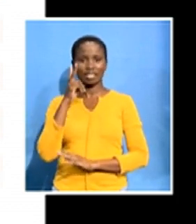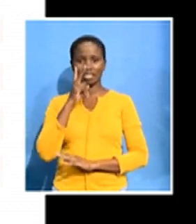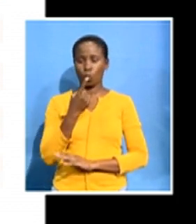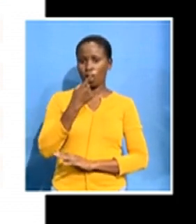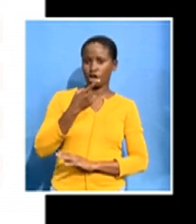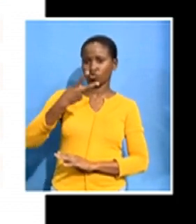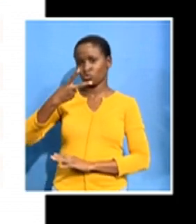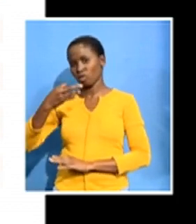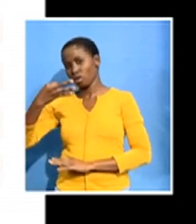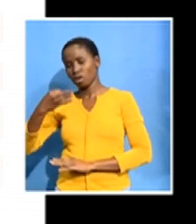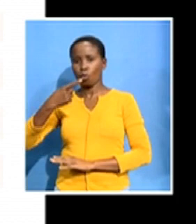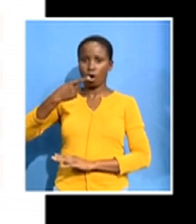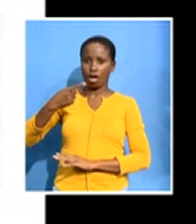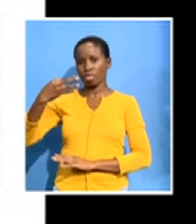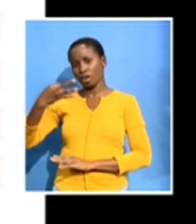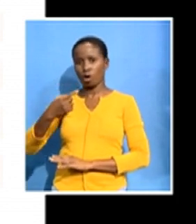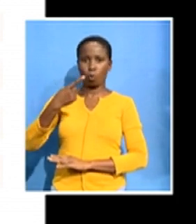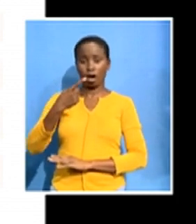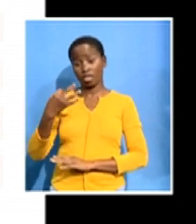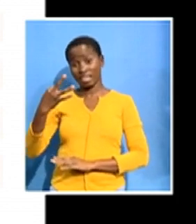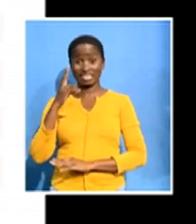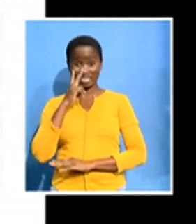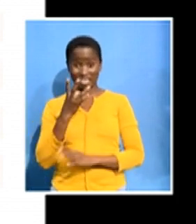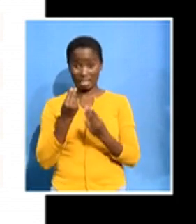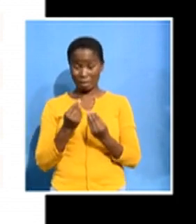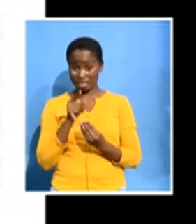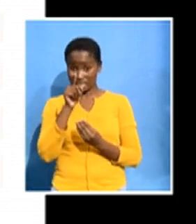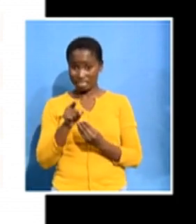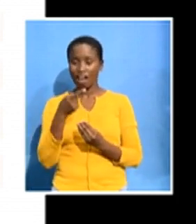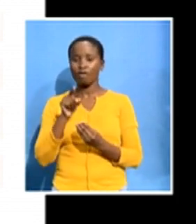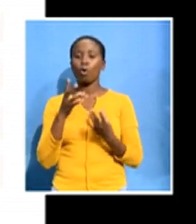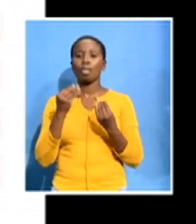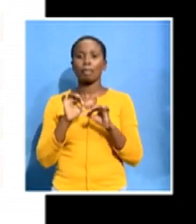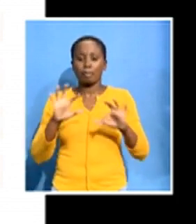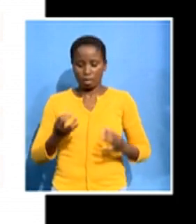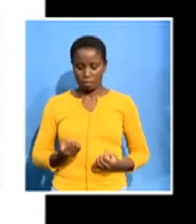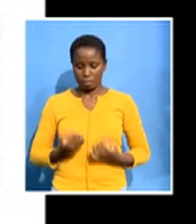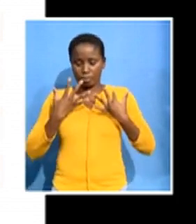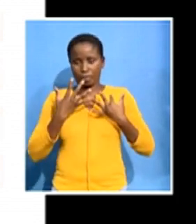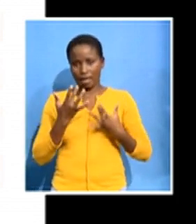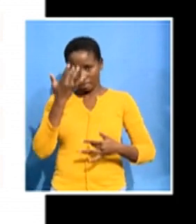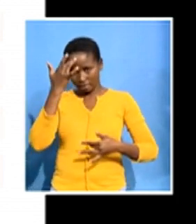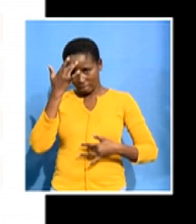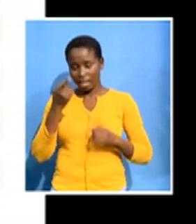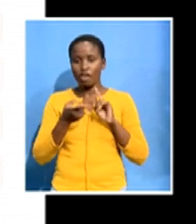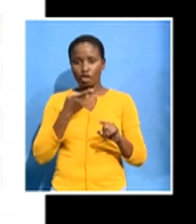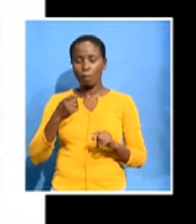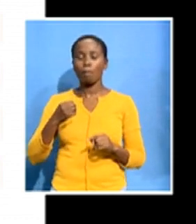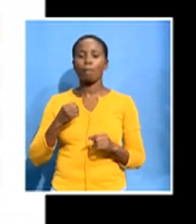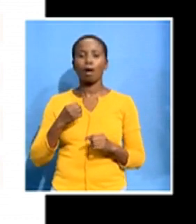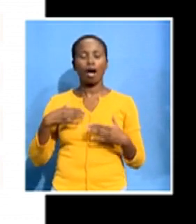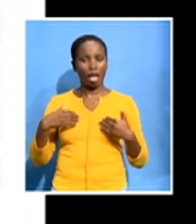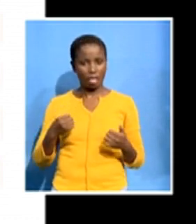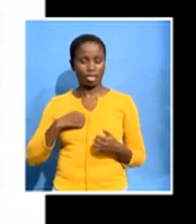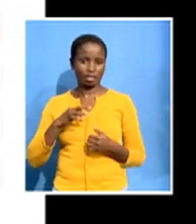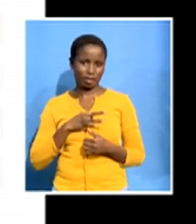That is the number of infections that has been amongst healthcare workers now sustained for something like 5 weeks. And we're